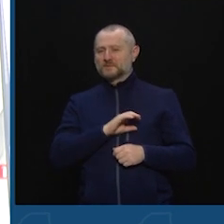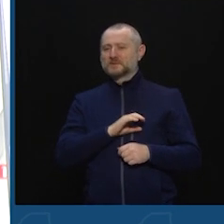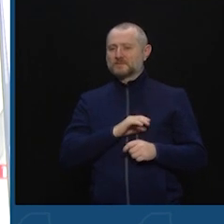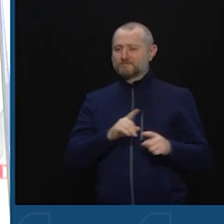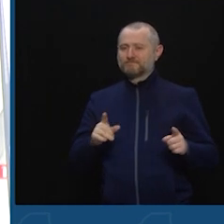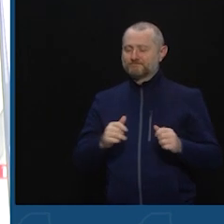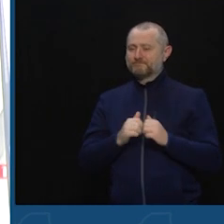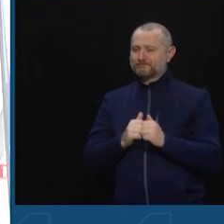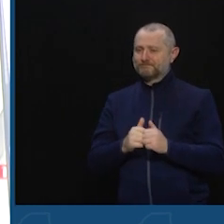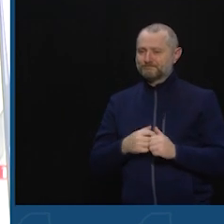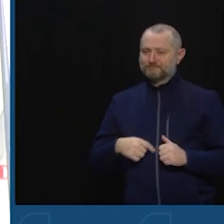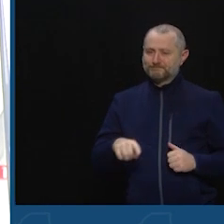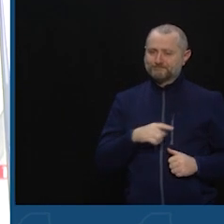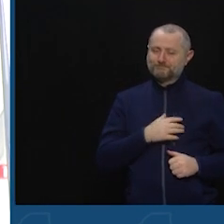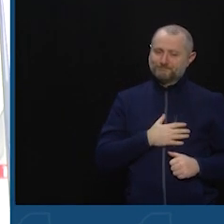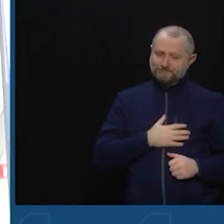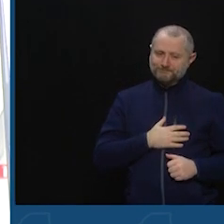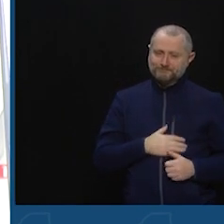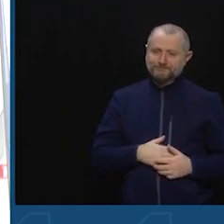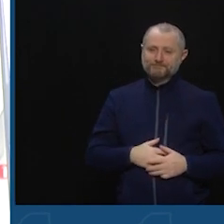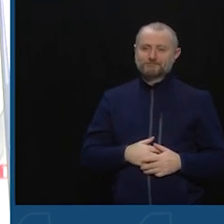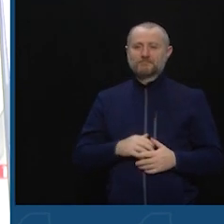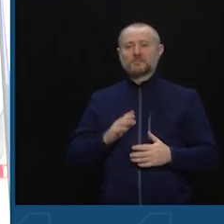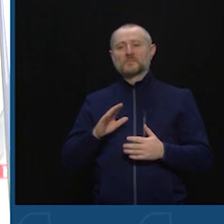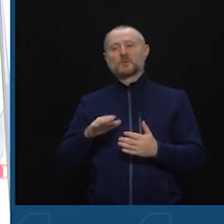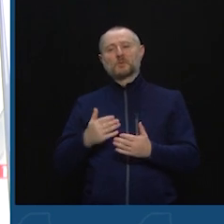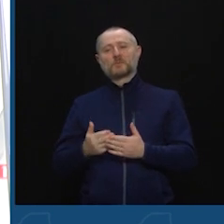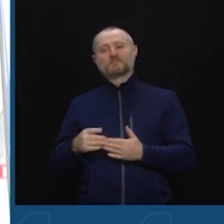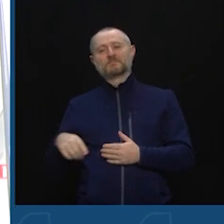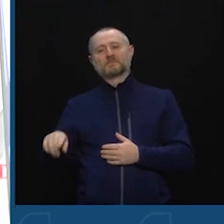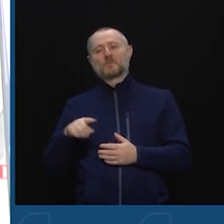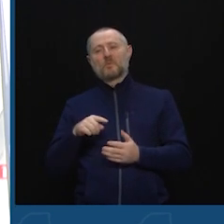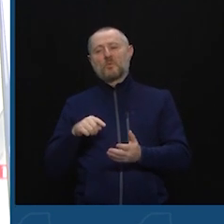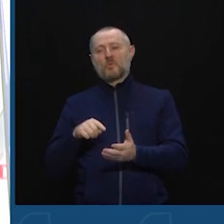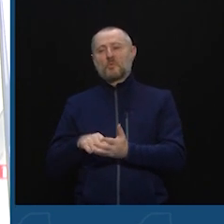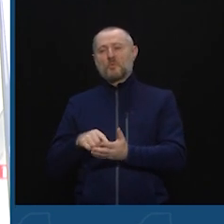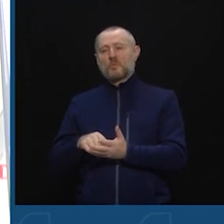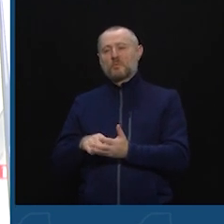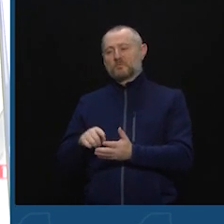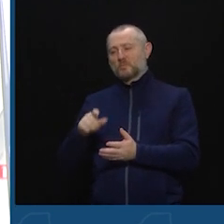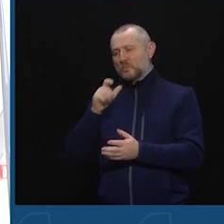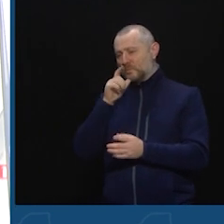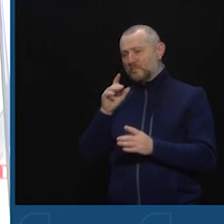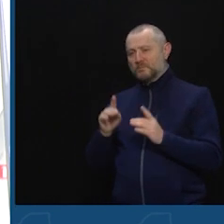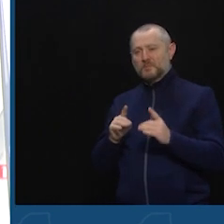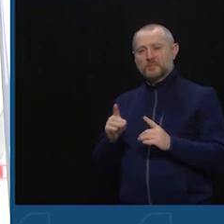the debt of the people who keep us safe and secure.